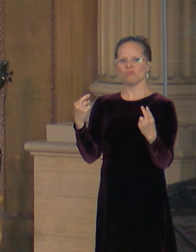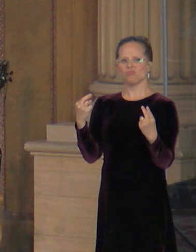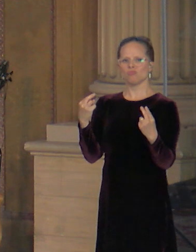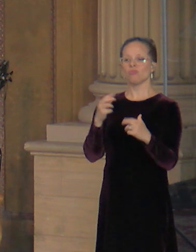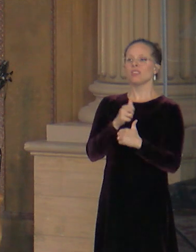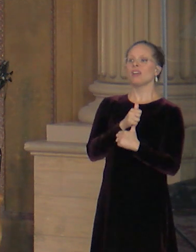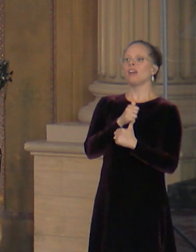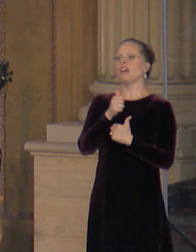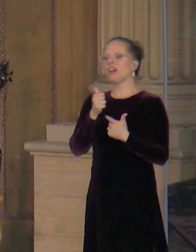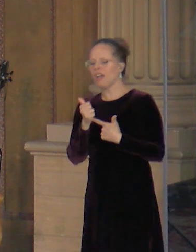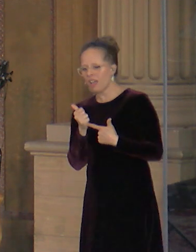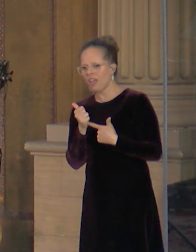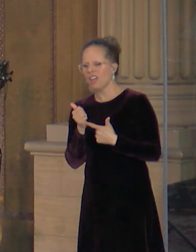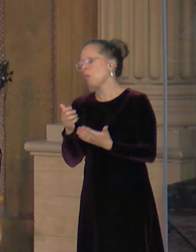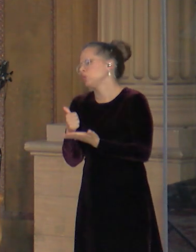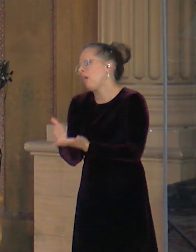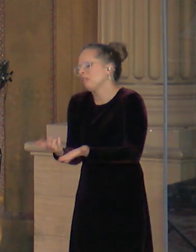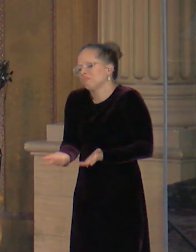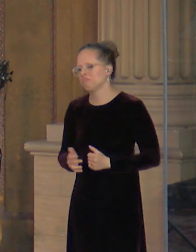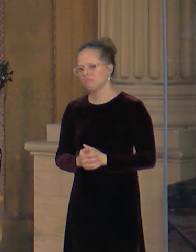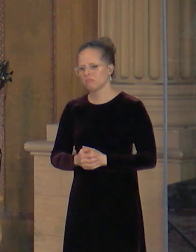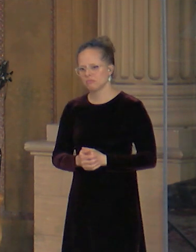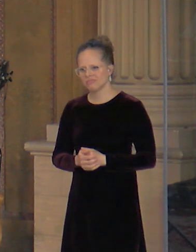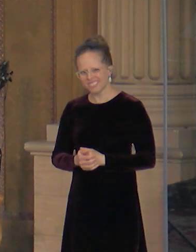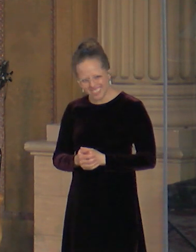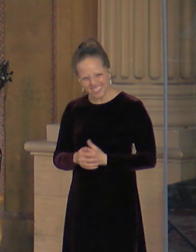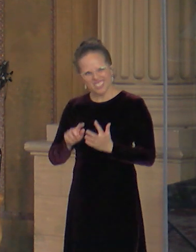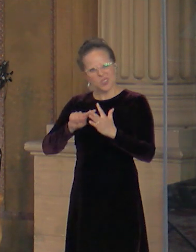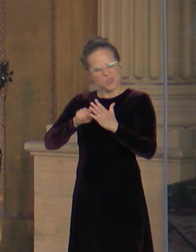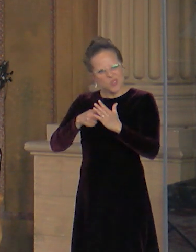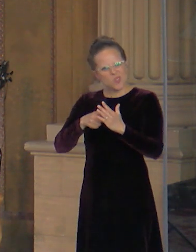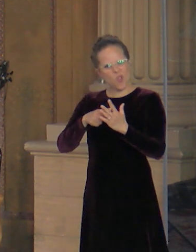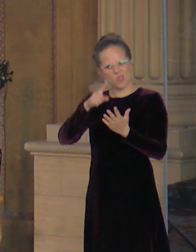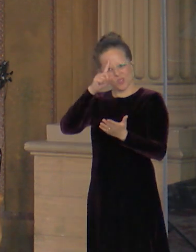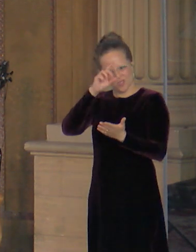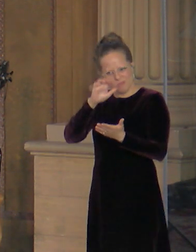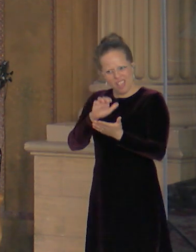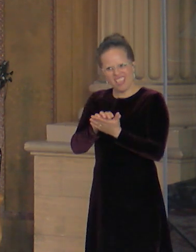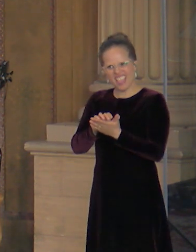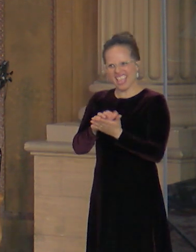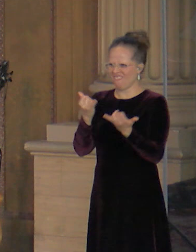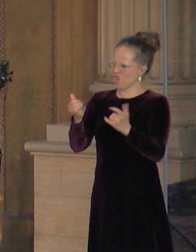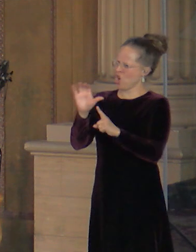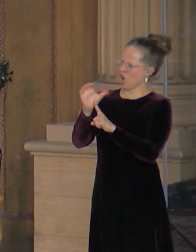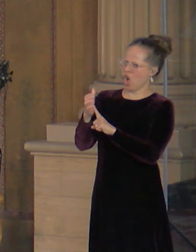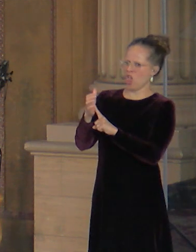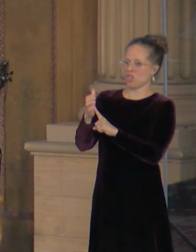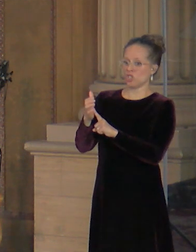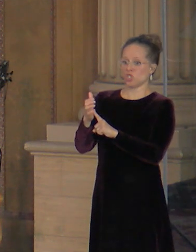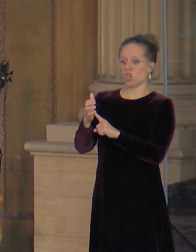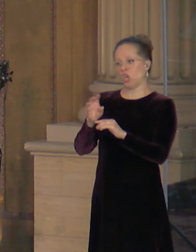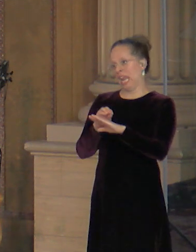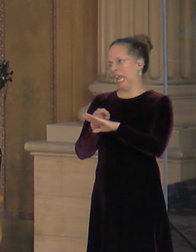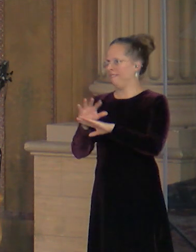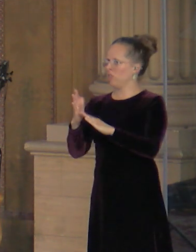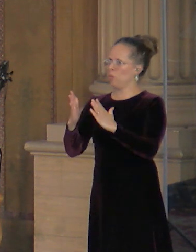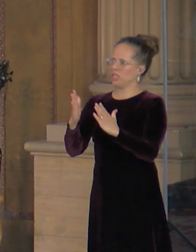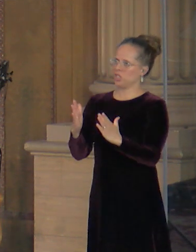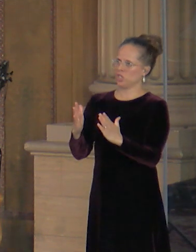and we start to believe the lies of the influencer culture around us that says that being famous is its own good